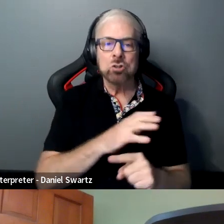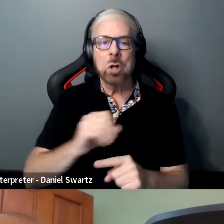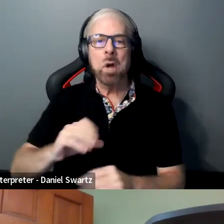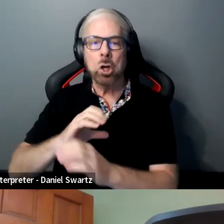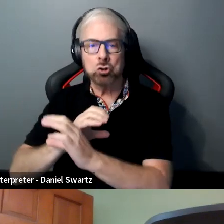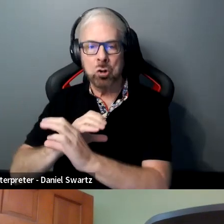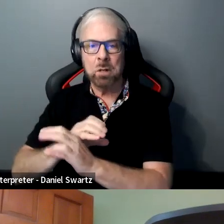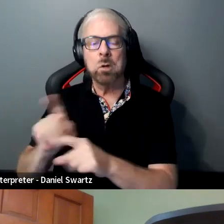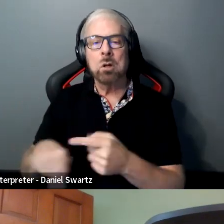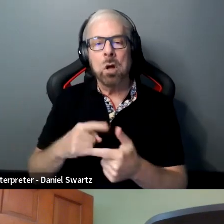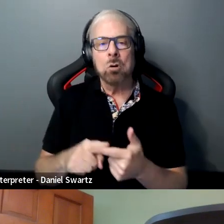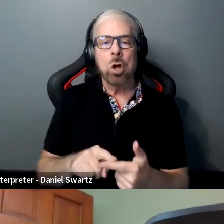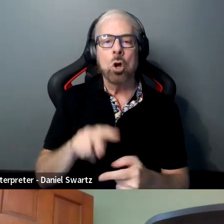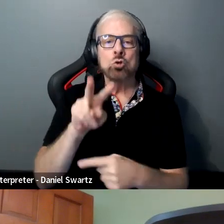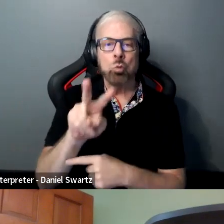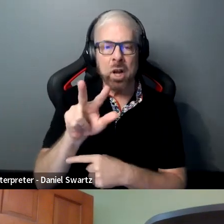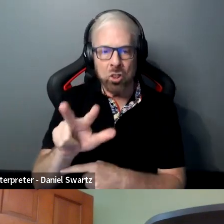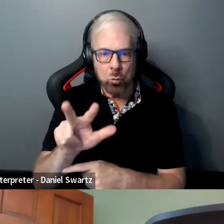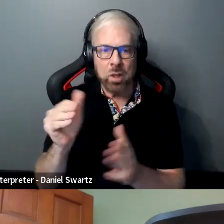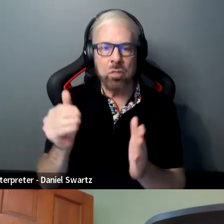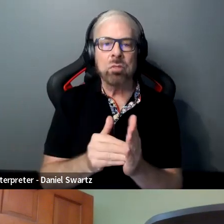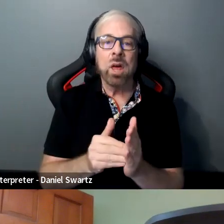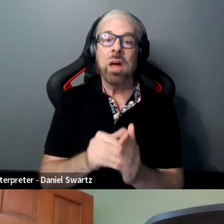conservatorship, 23,000.